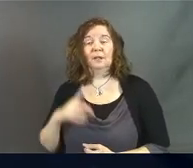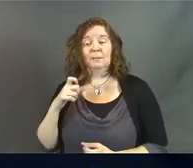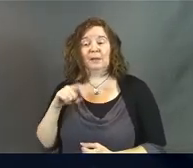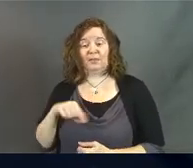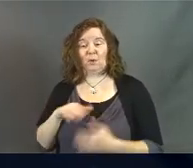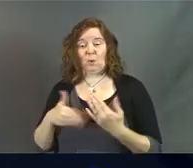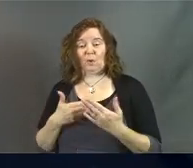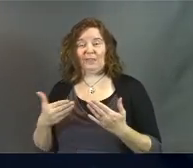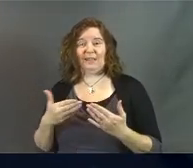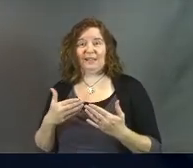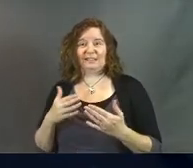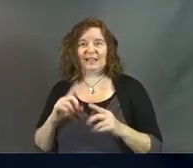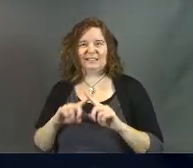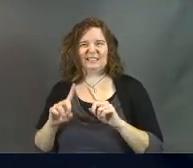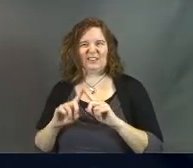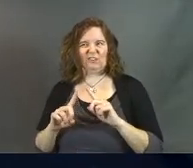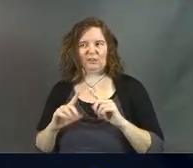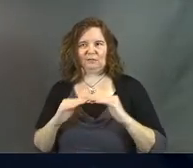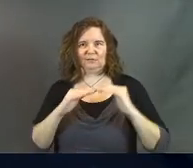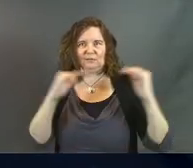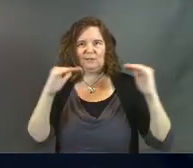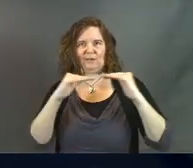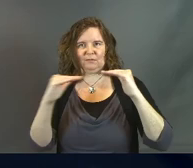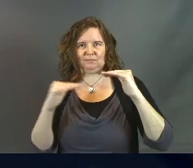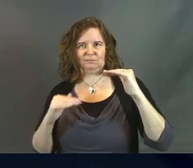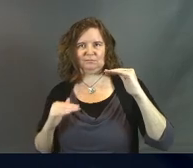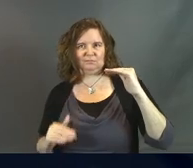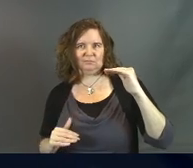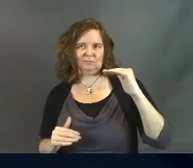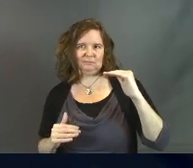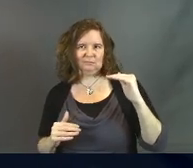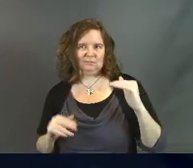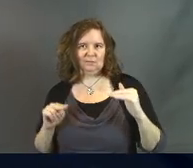Because this whole thing's got nuances to it.